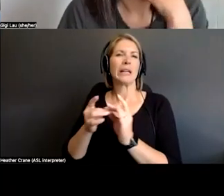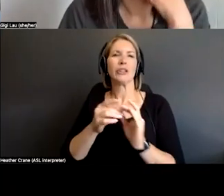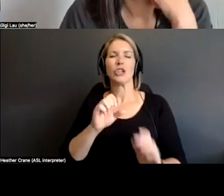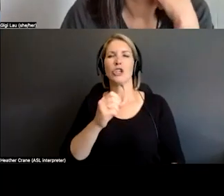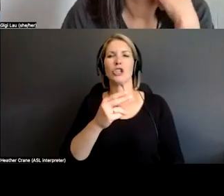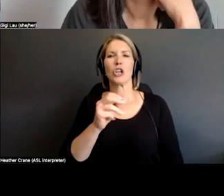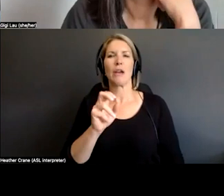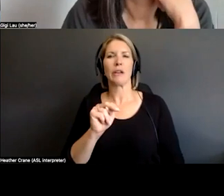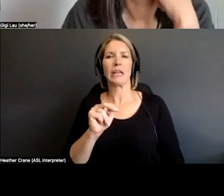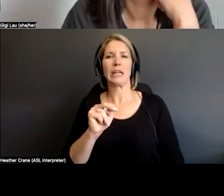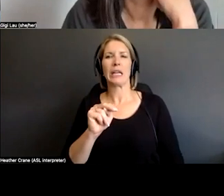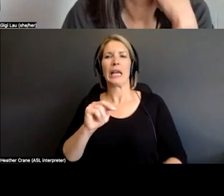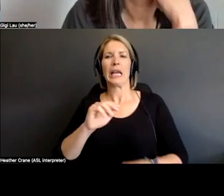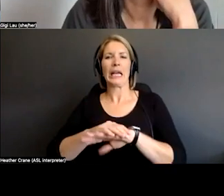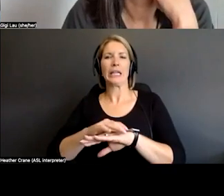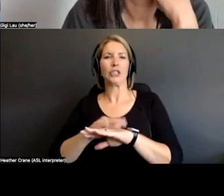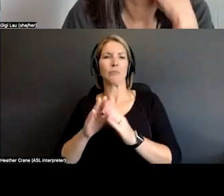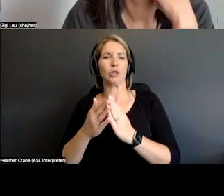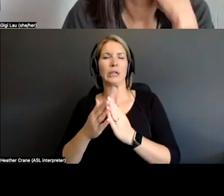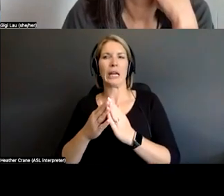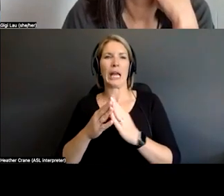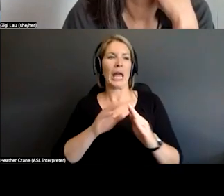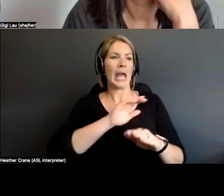World. Which is basically